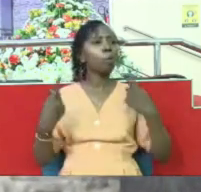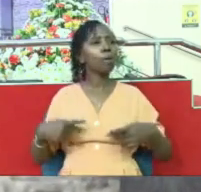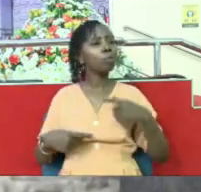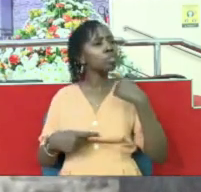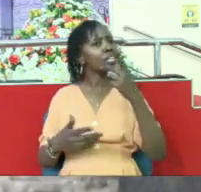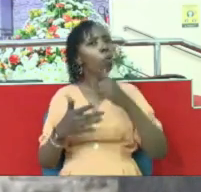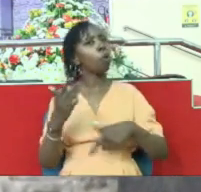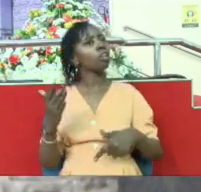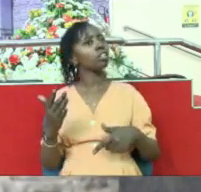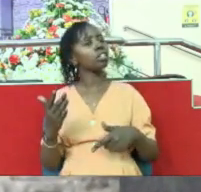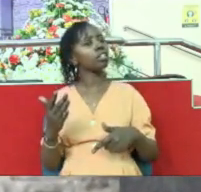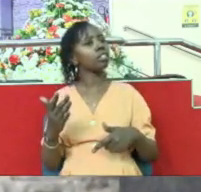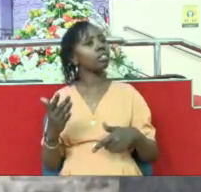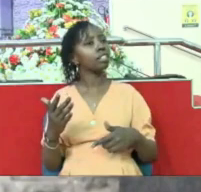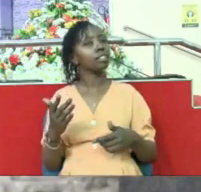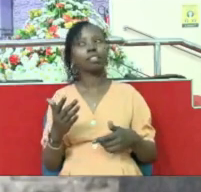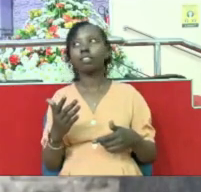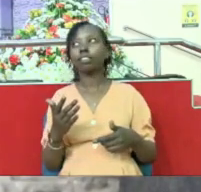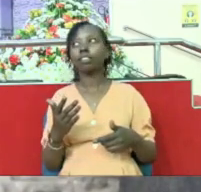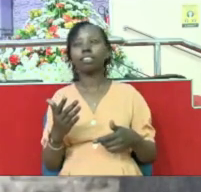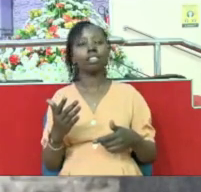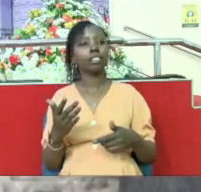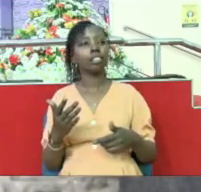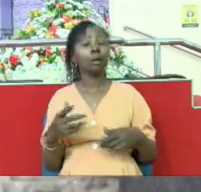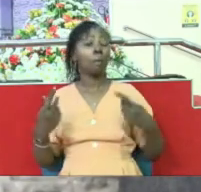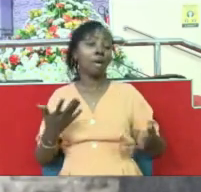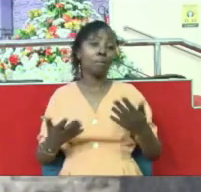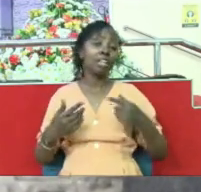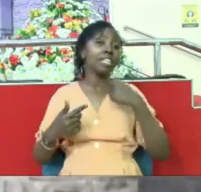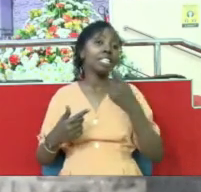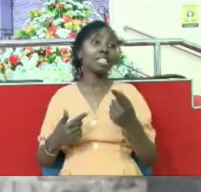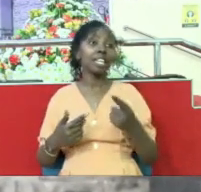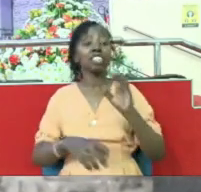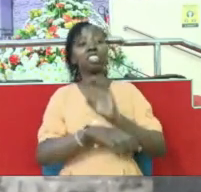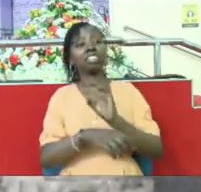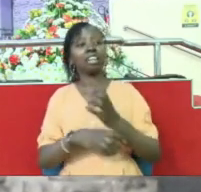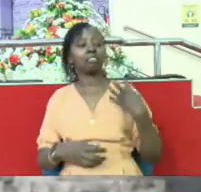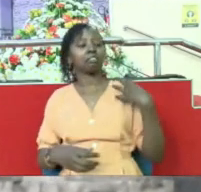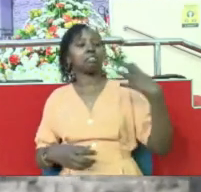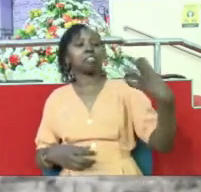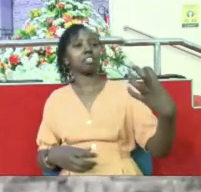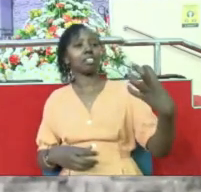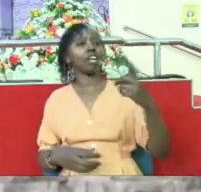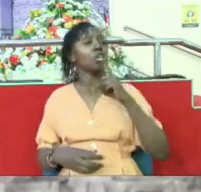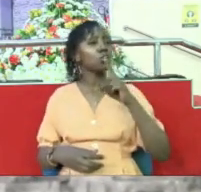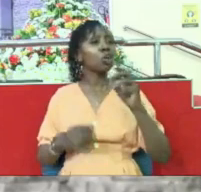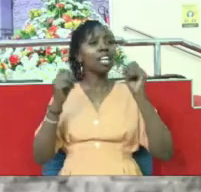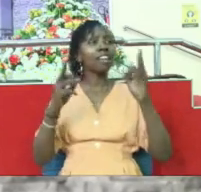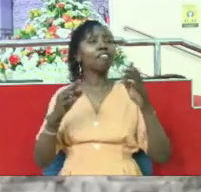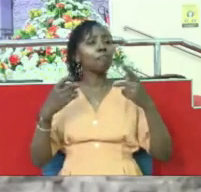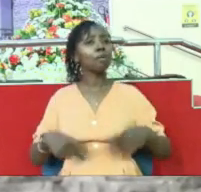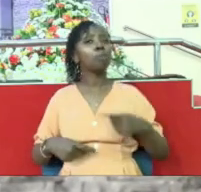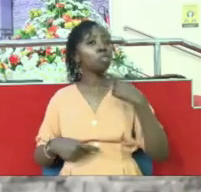How will that person think about you? What will huyo he say? Jamani tajiri. Sasa tukiitwa ni matajiri museme amen. When we are called rich you say wacha